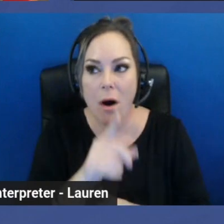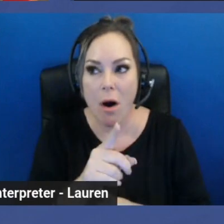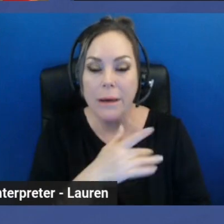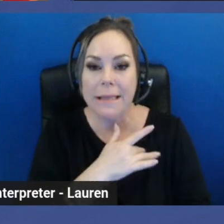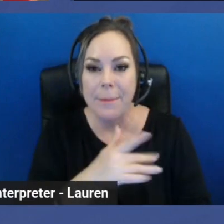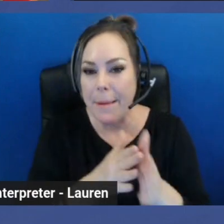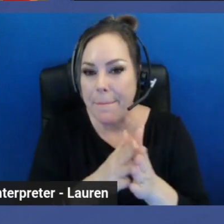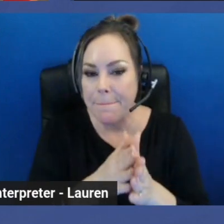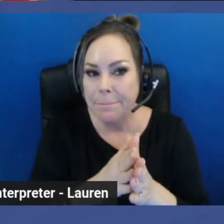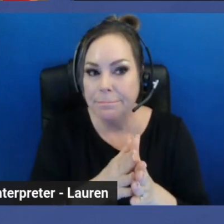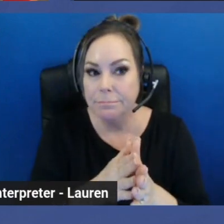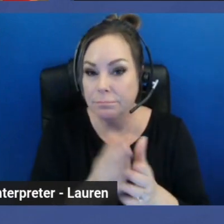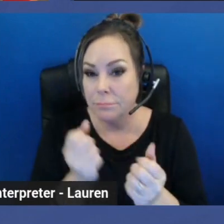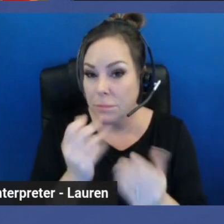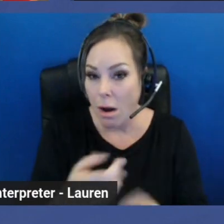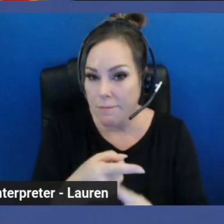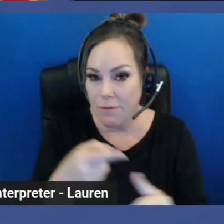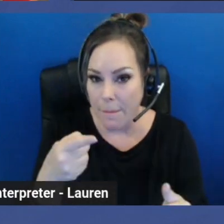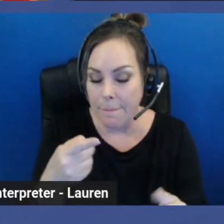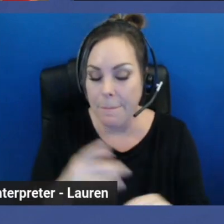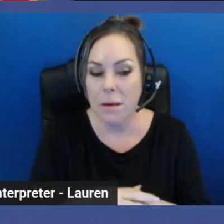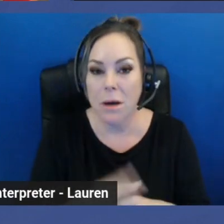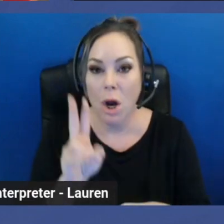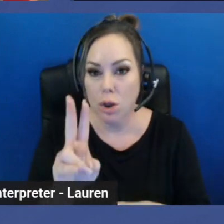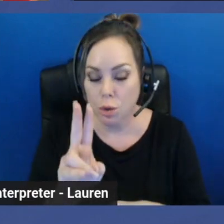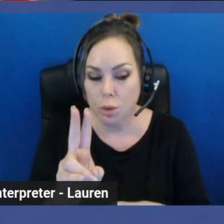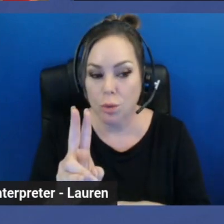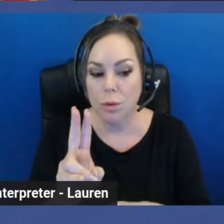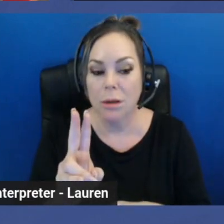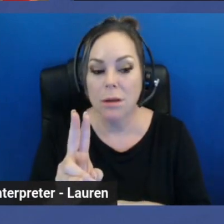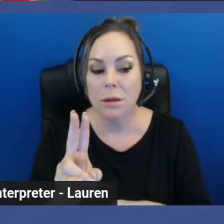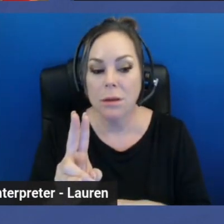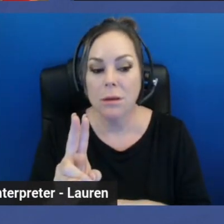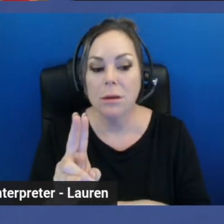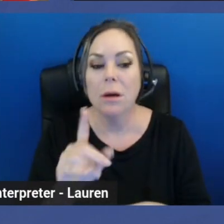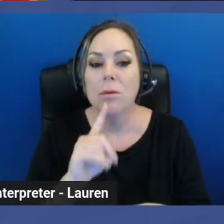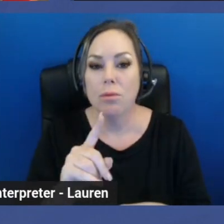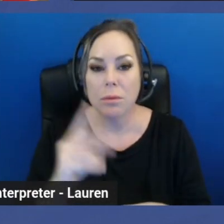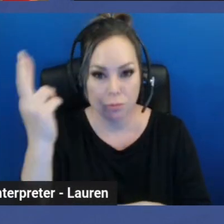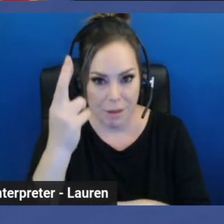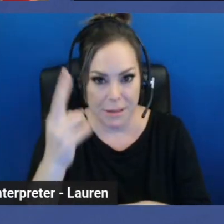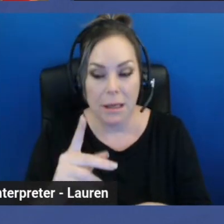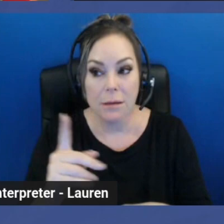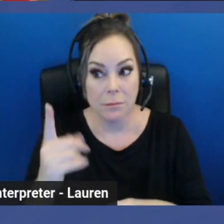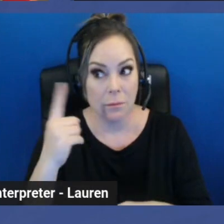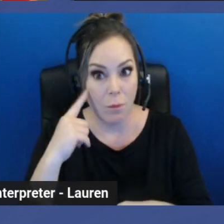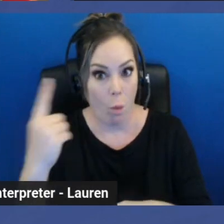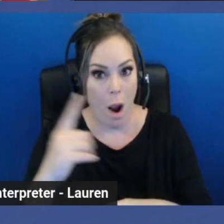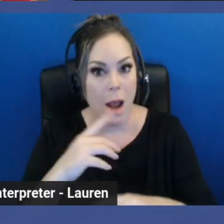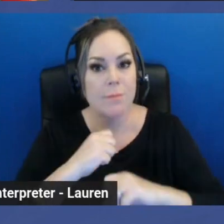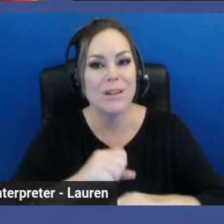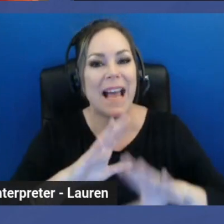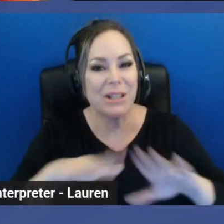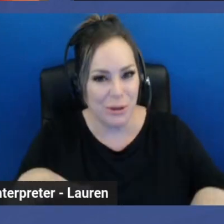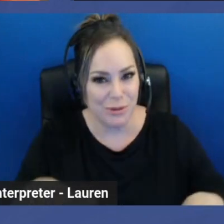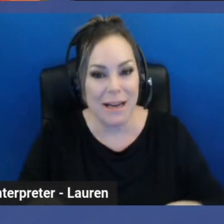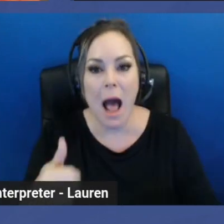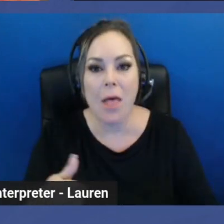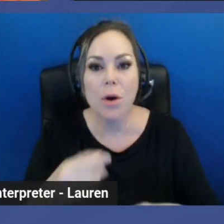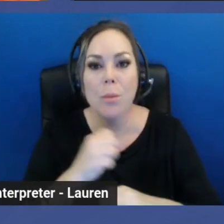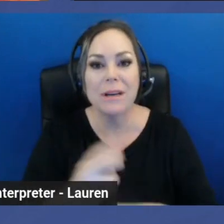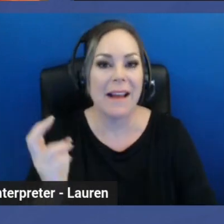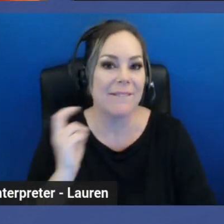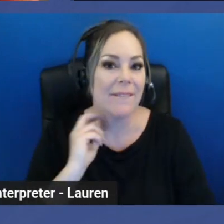typically motivated by two kind of calls. One is protect the children, and the other is to protect